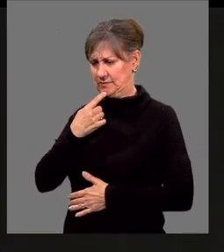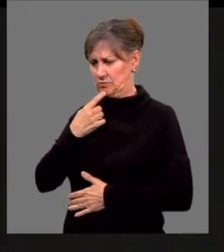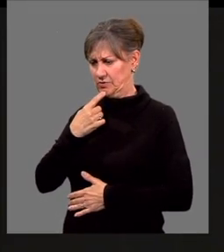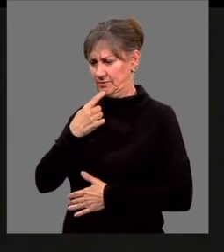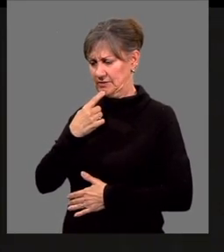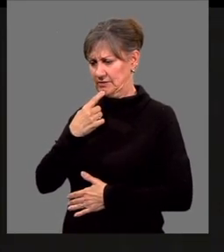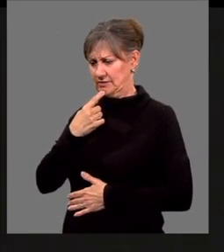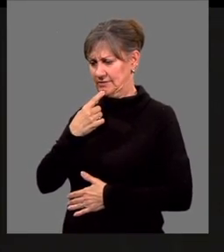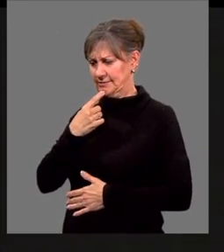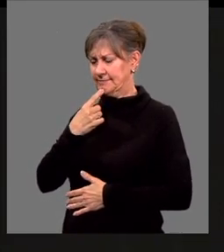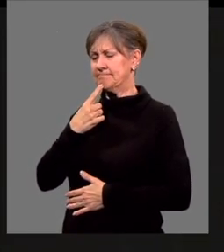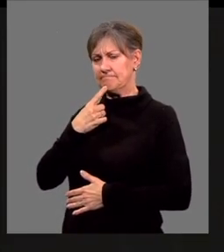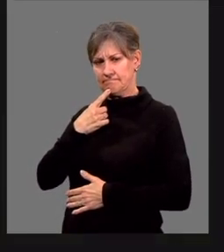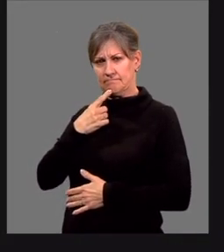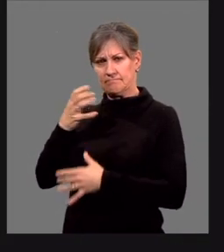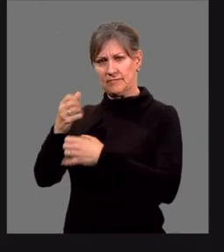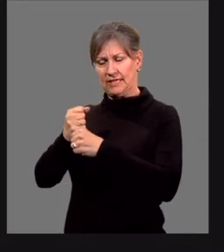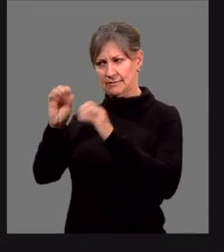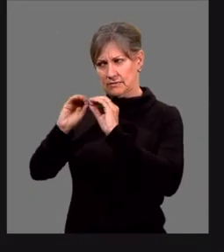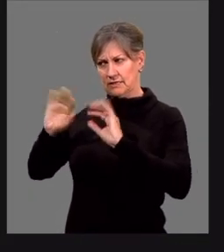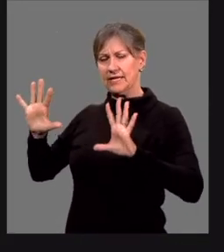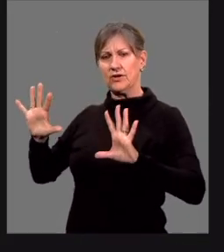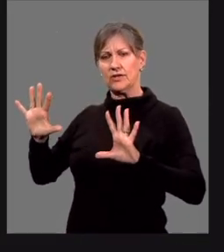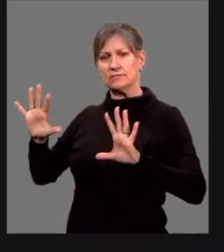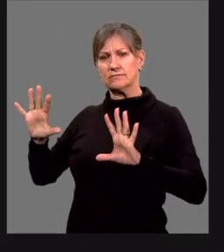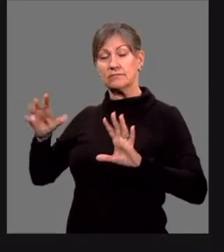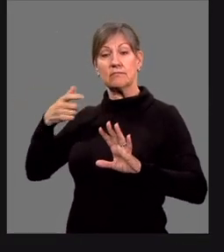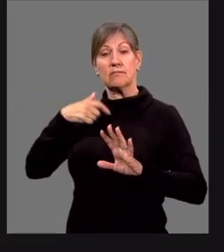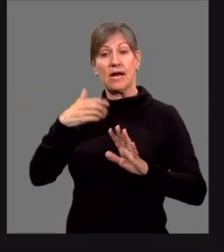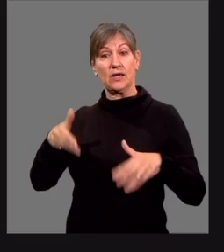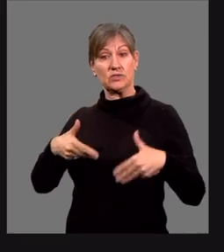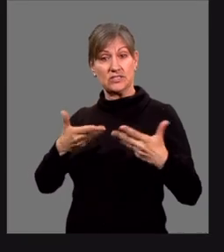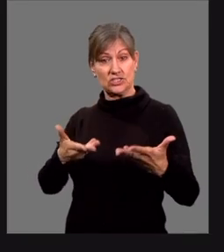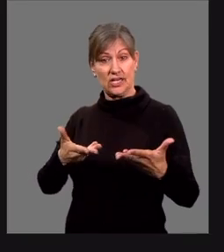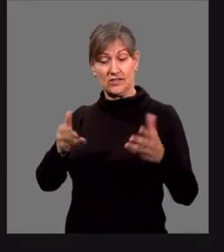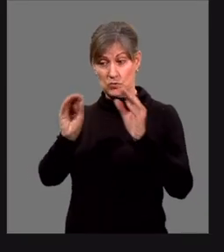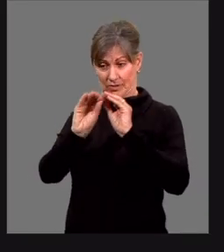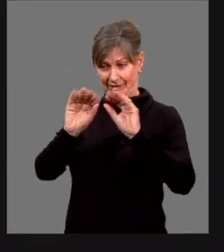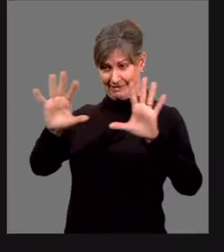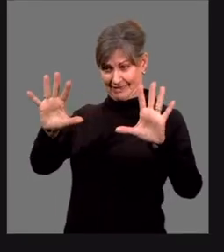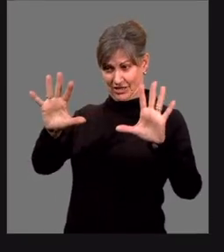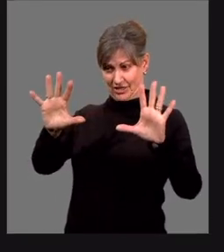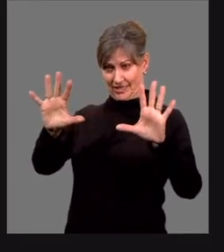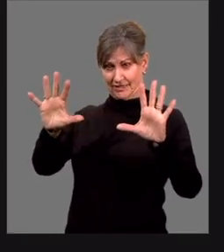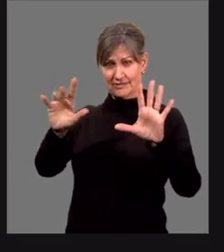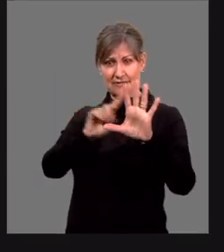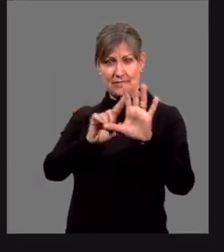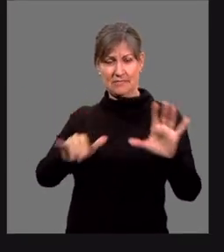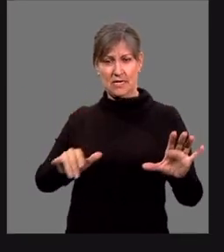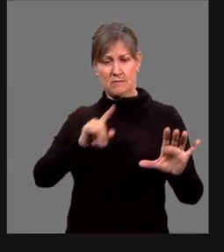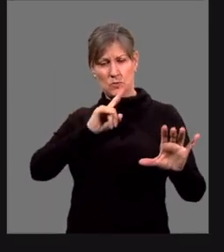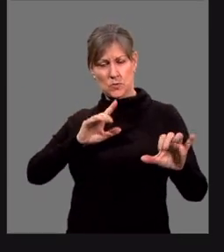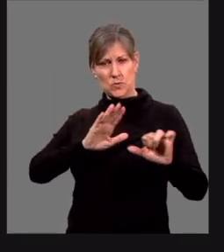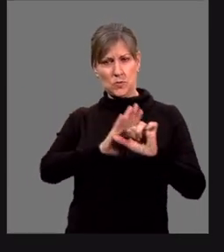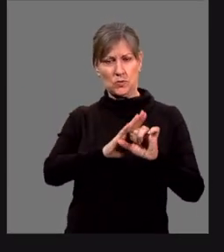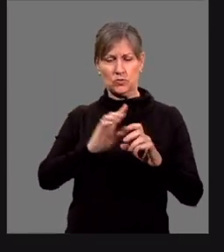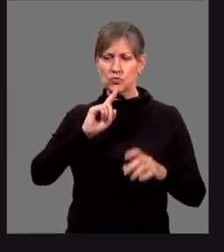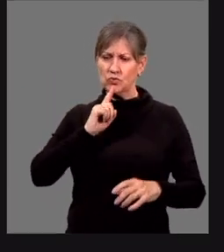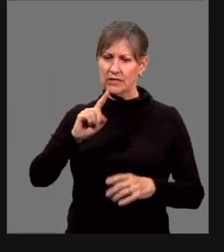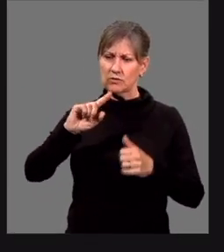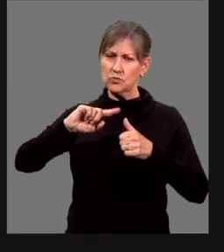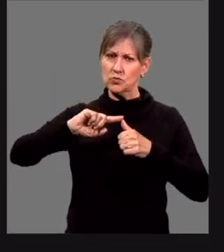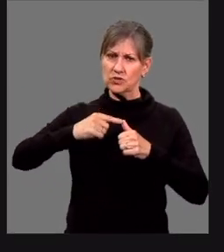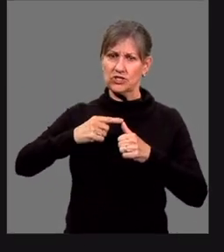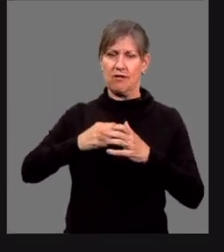disappointment to gain some clarity. I would suggest that with clarity comes conviction, true